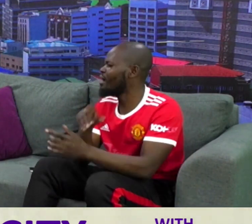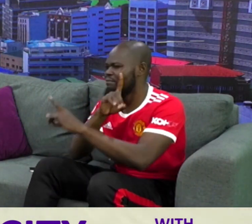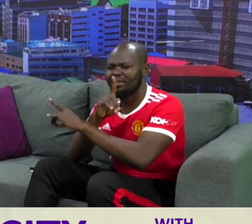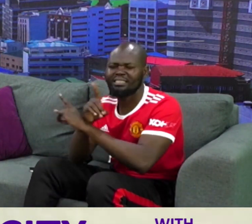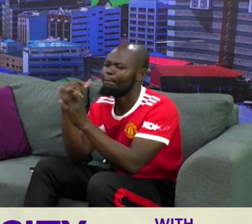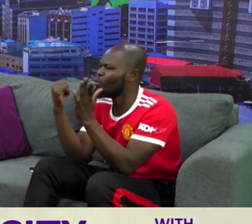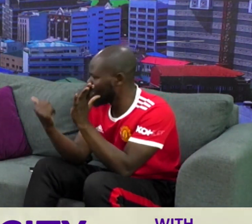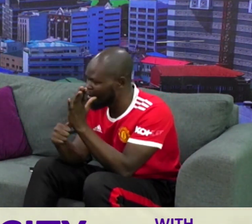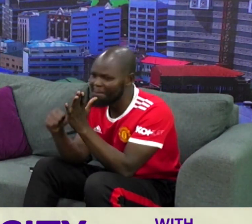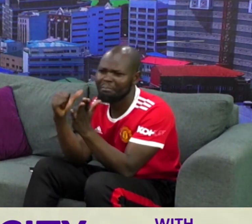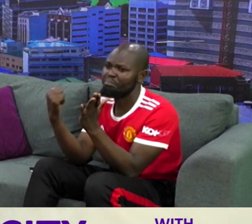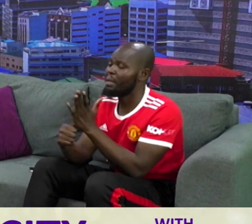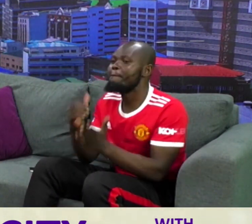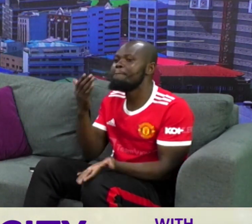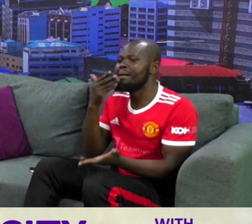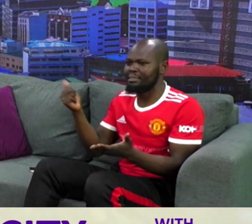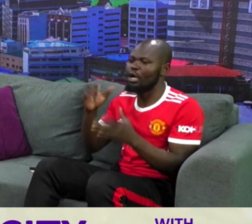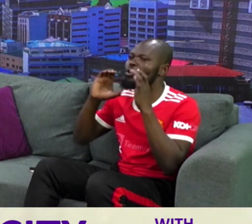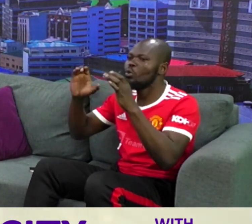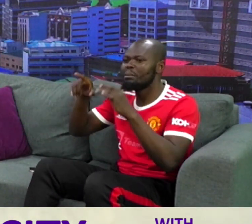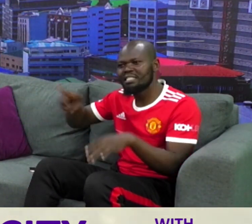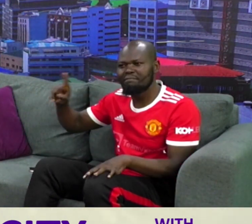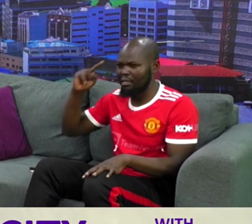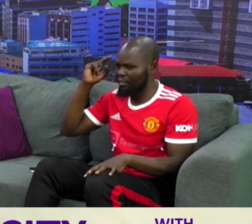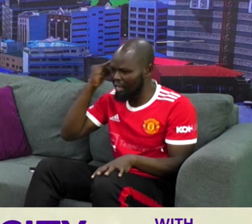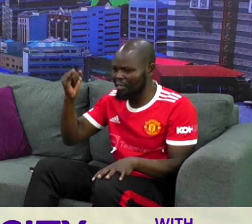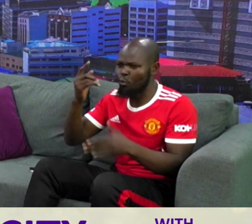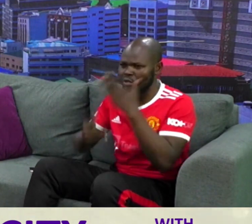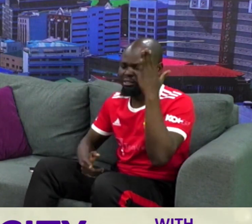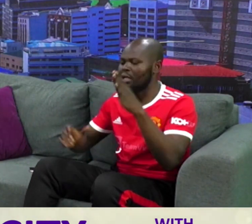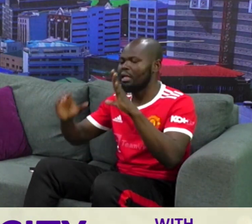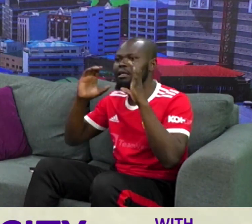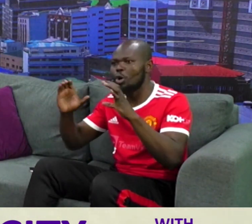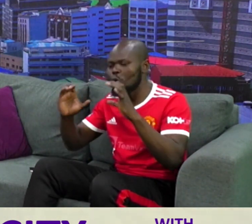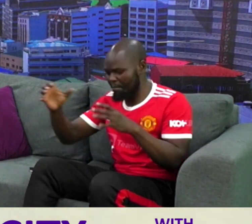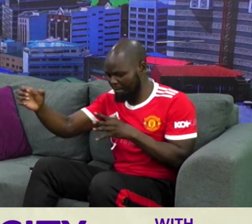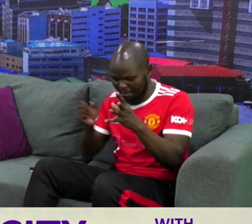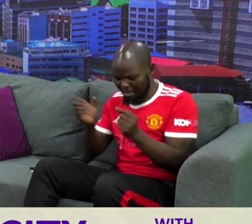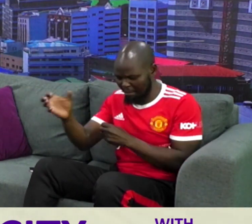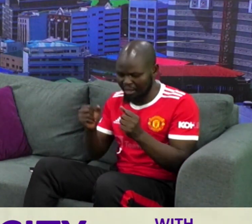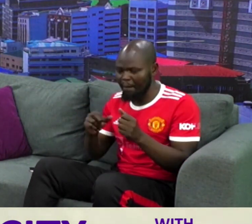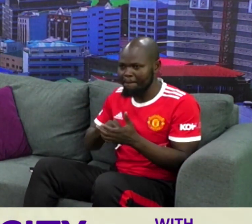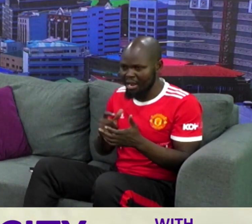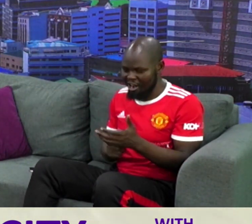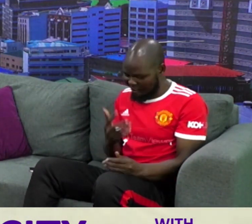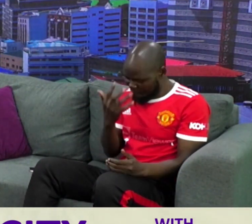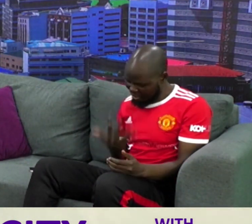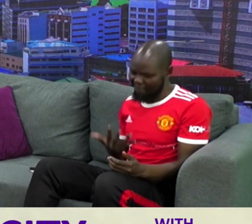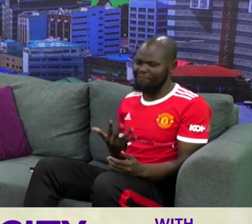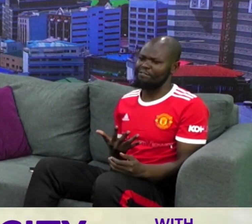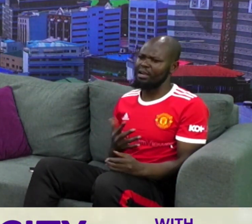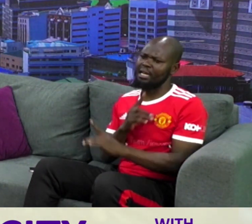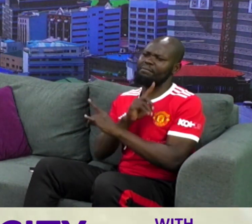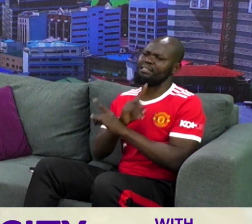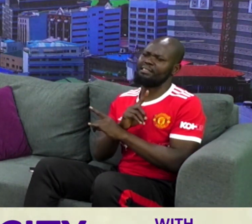Posta Rangers meets AFC, right, AFC right now is weak, but I'm just hopeful so that it can really thrash